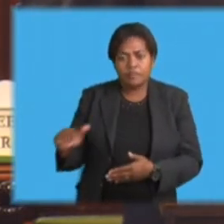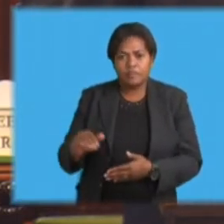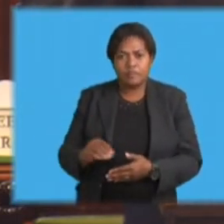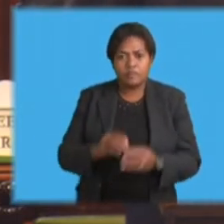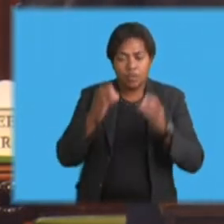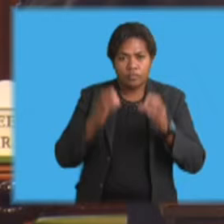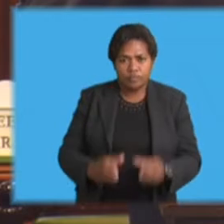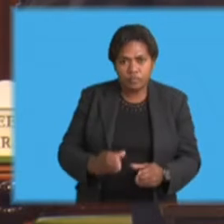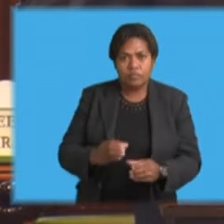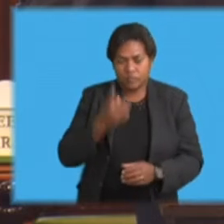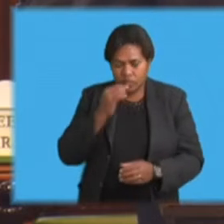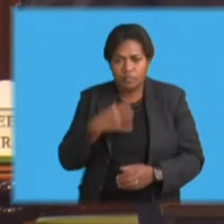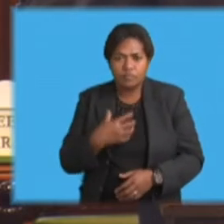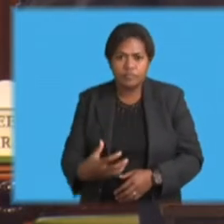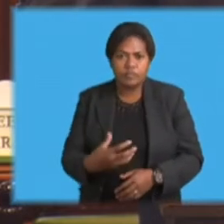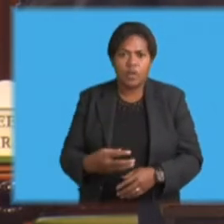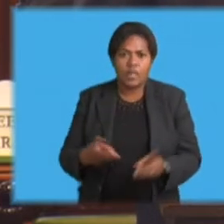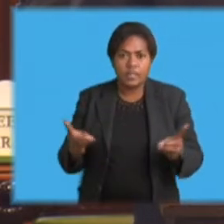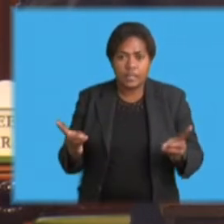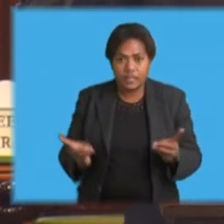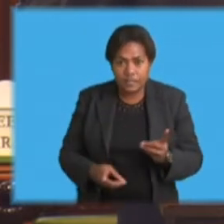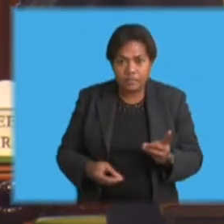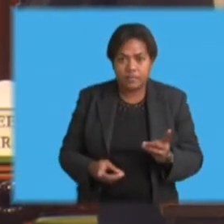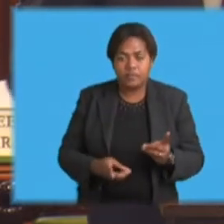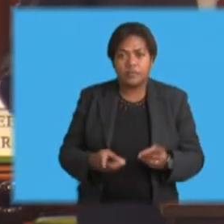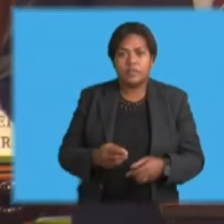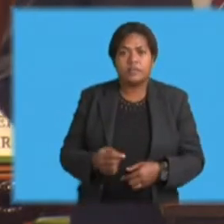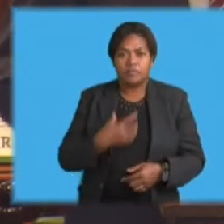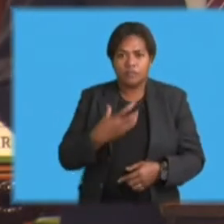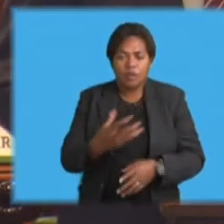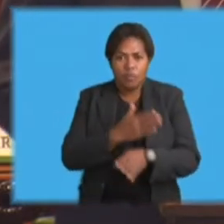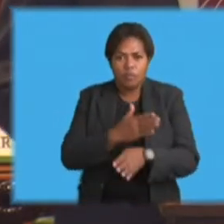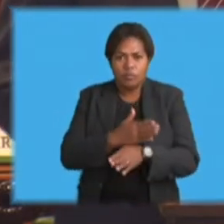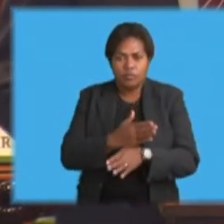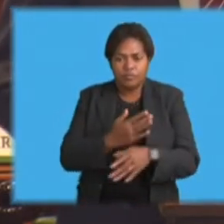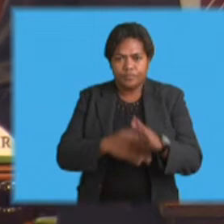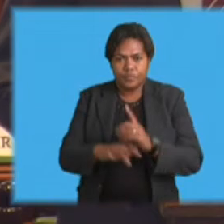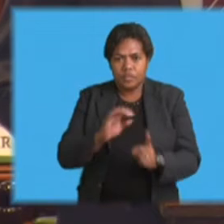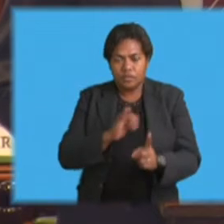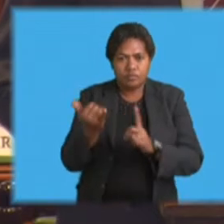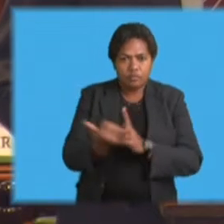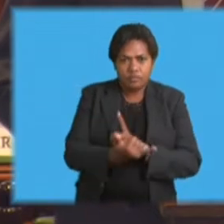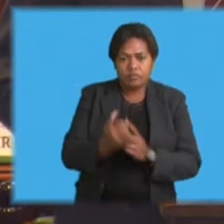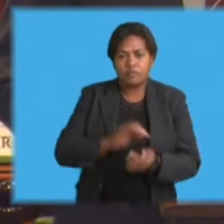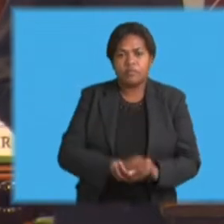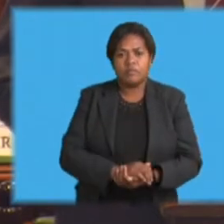more disciplined and productive workers in our society. From 2010 to 2018, Madam Speaker, a total